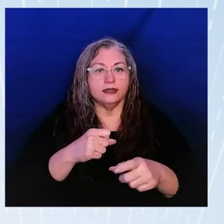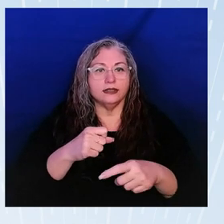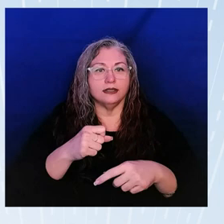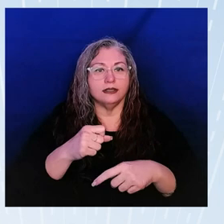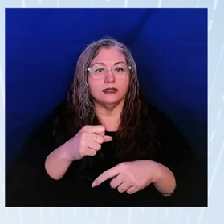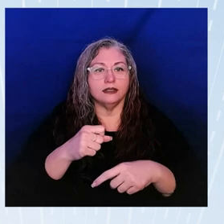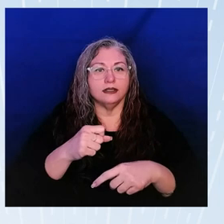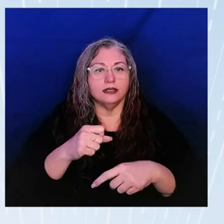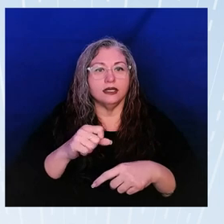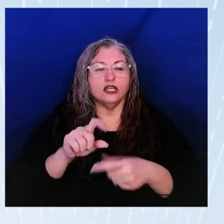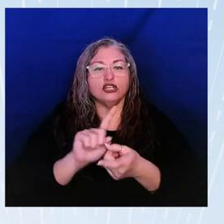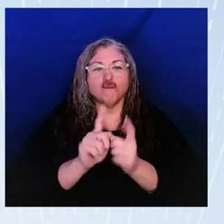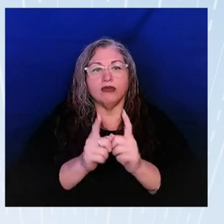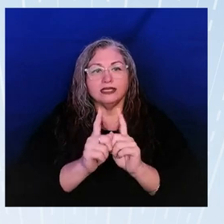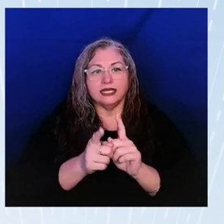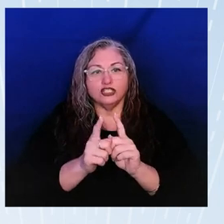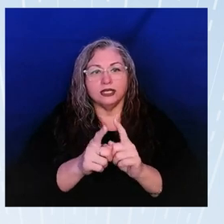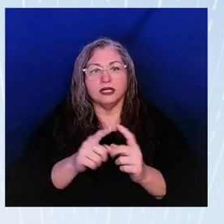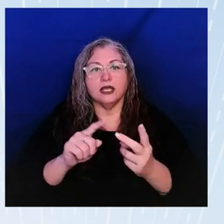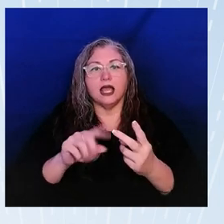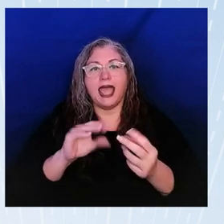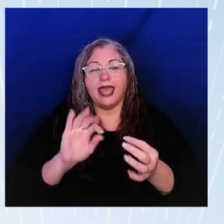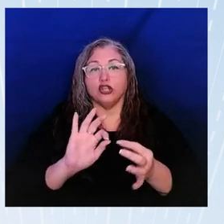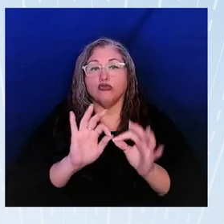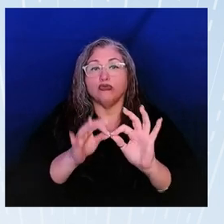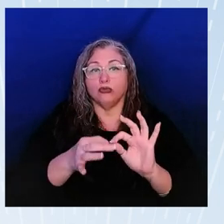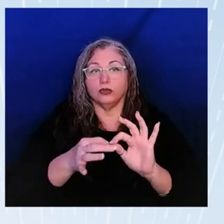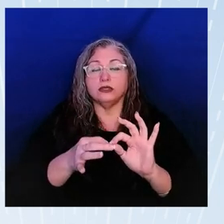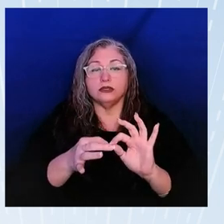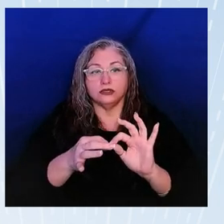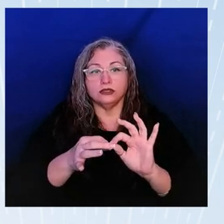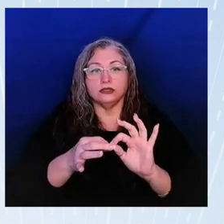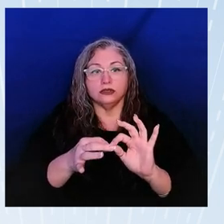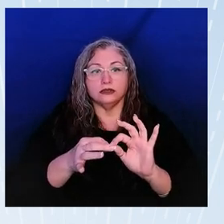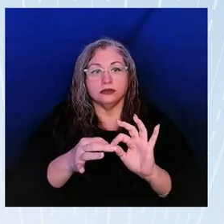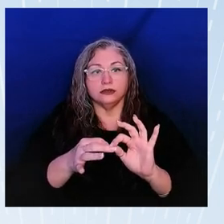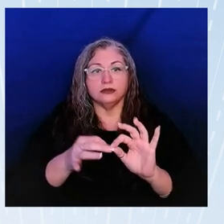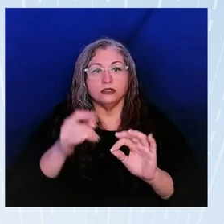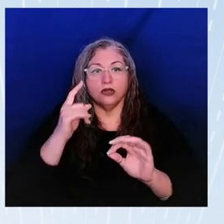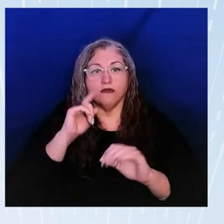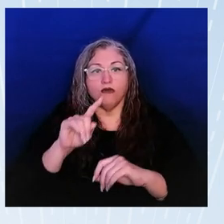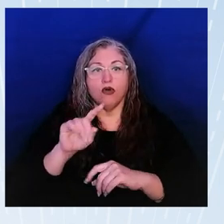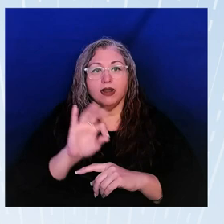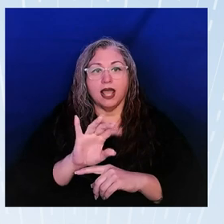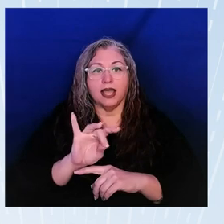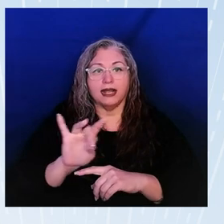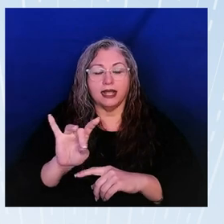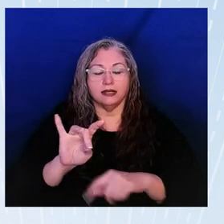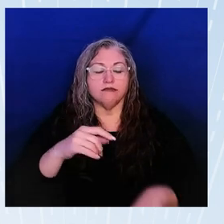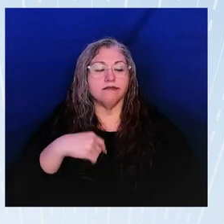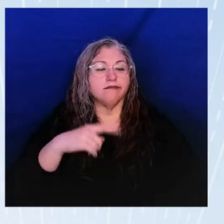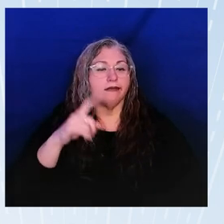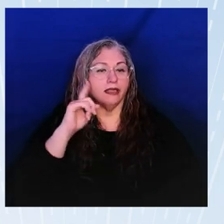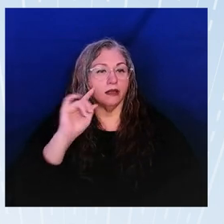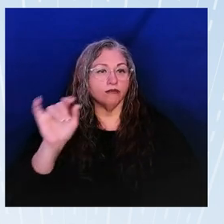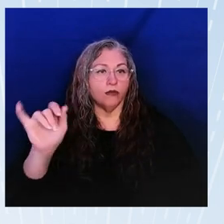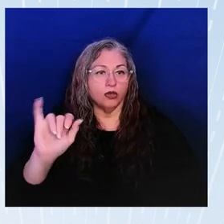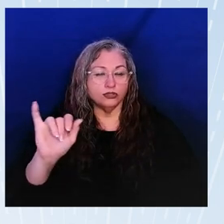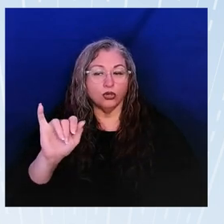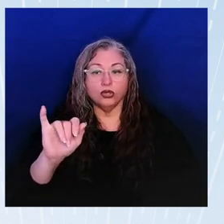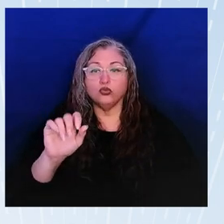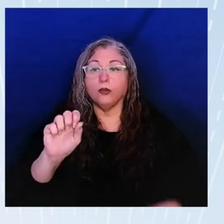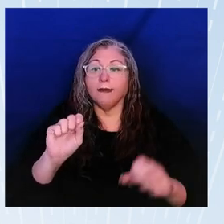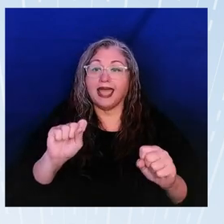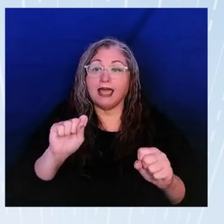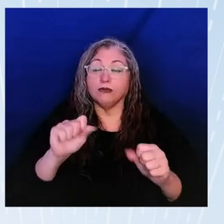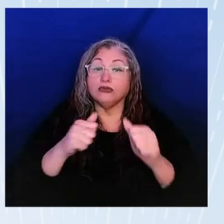the translation and interpretation for 9A. I think also being able to